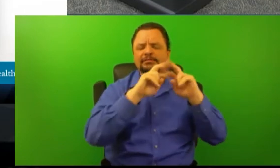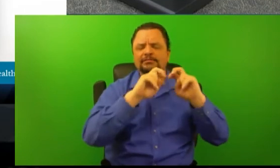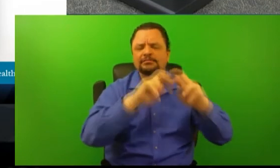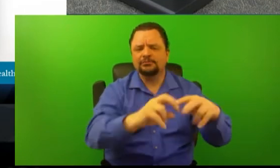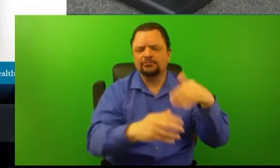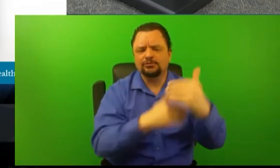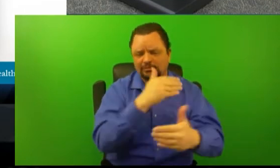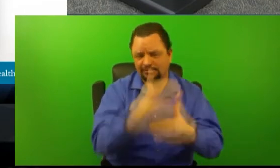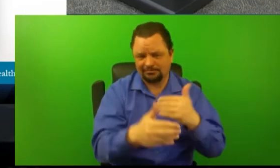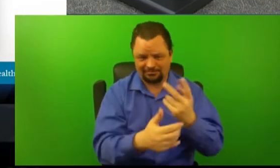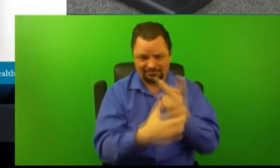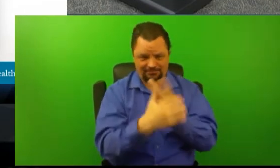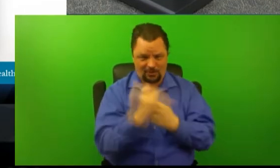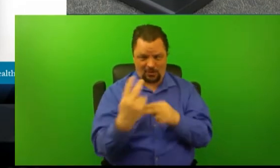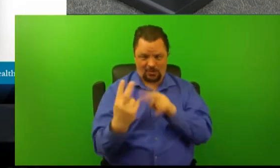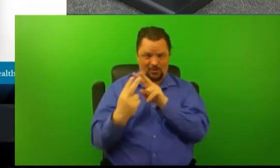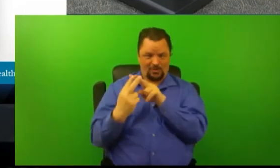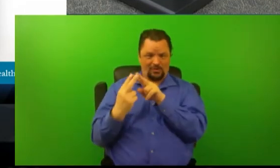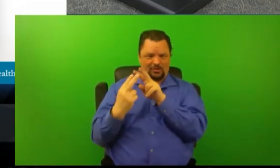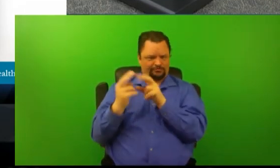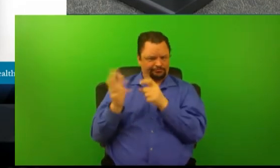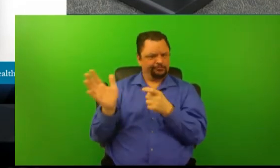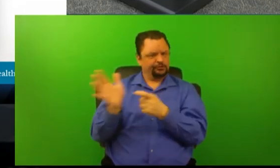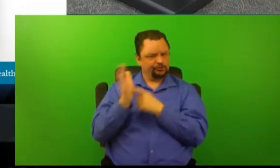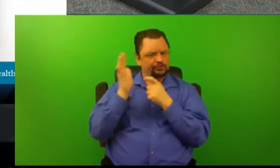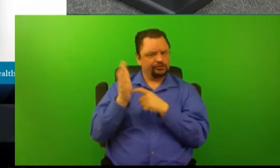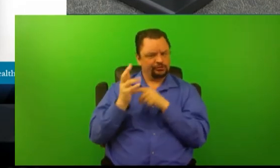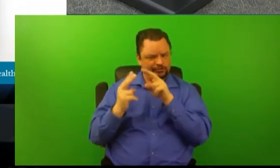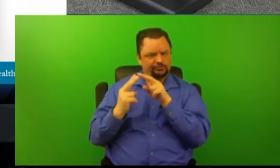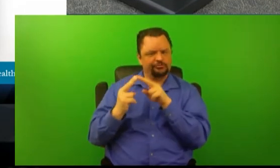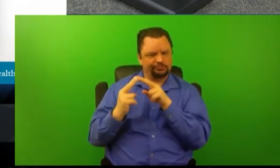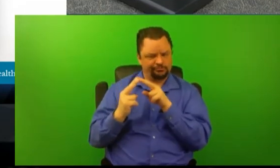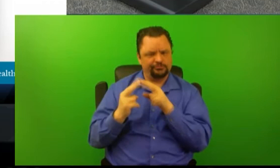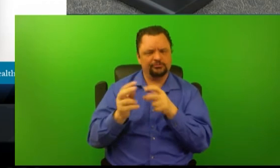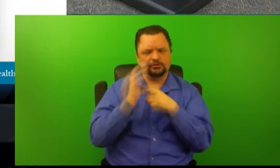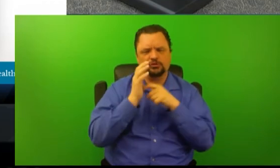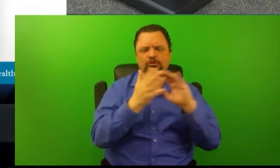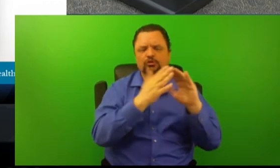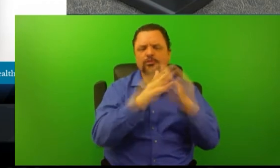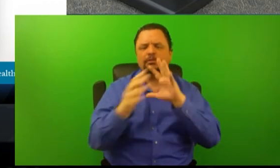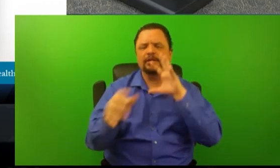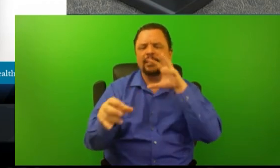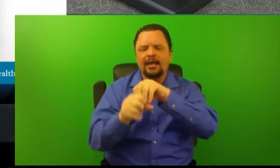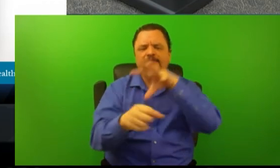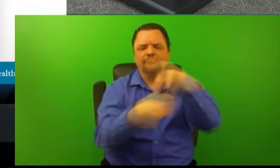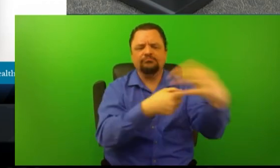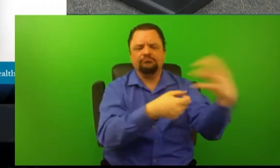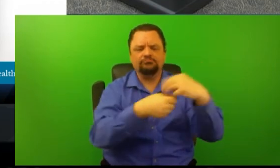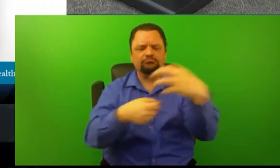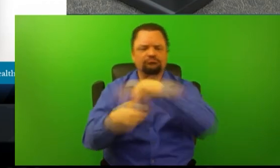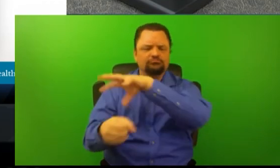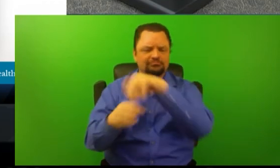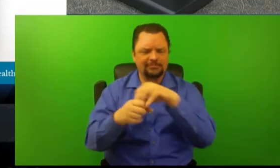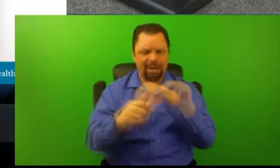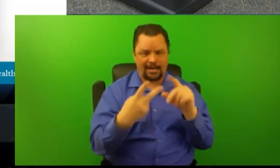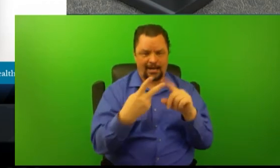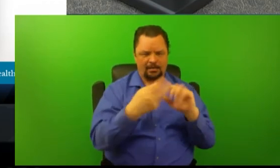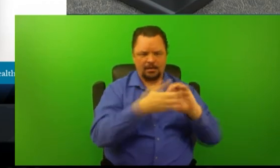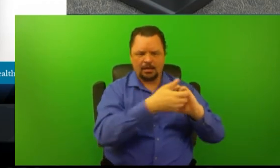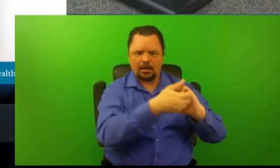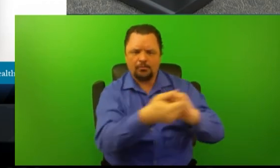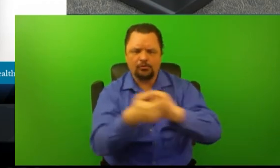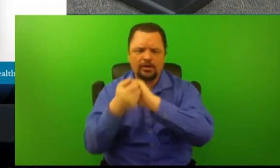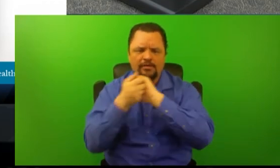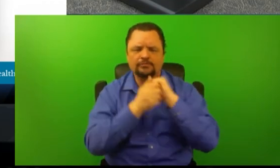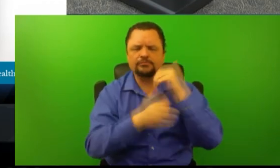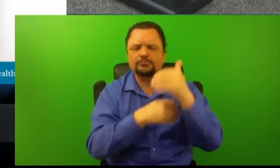that this work requires community engagement and a collaborative process. So that is very central to this work,